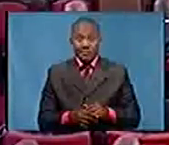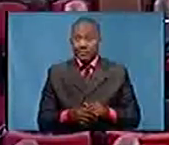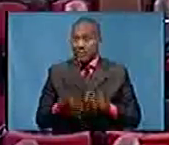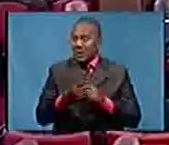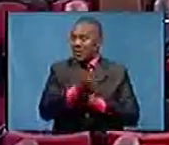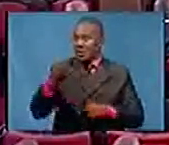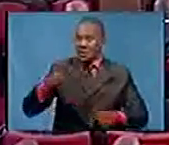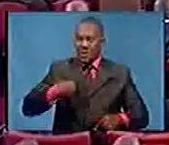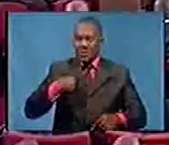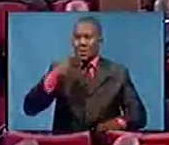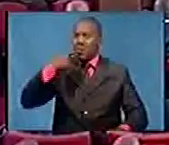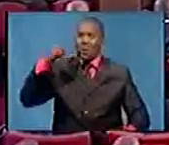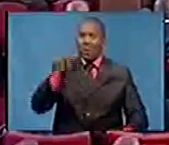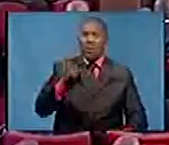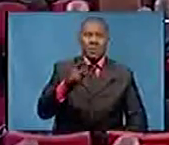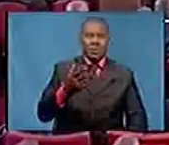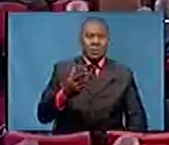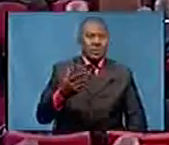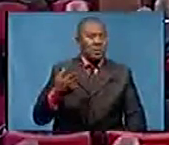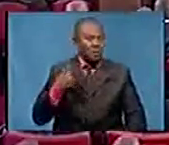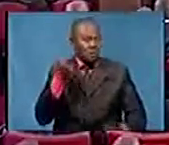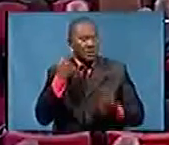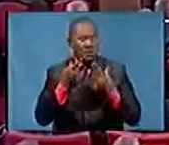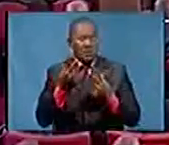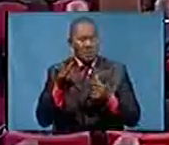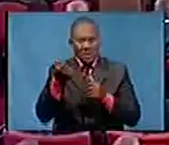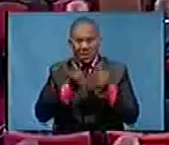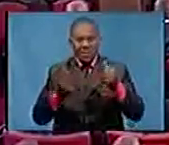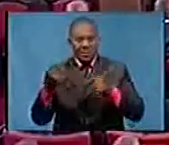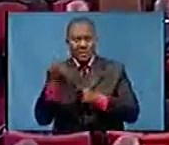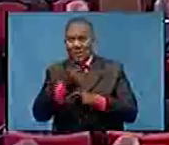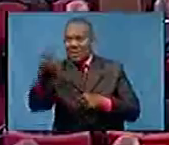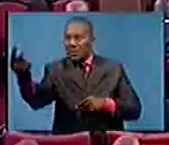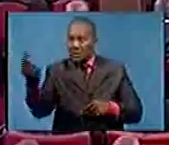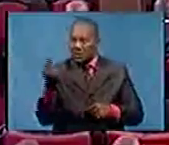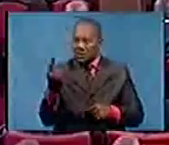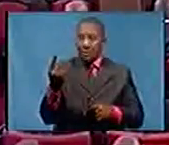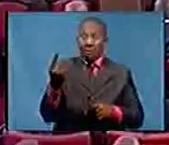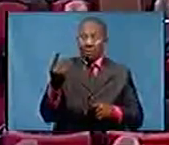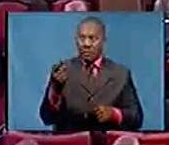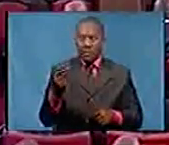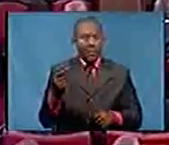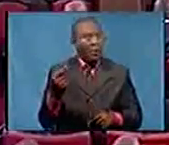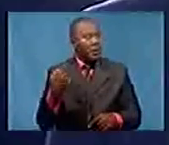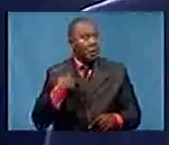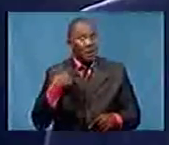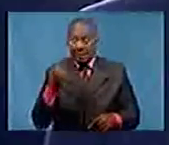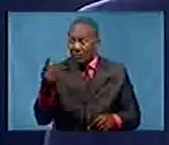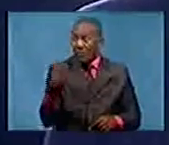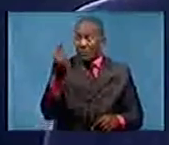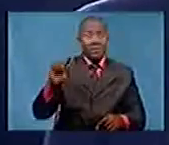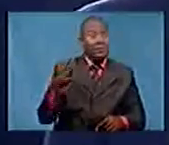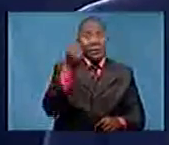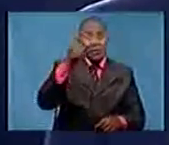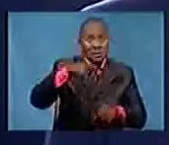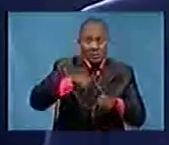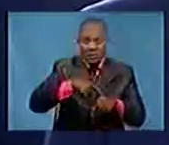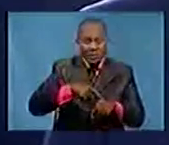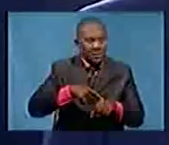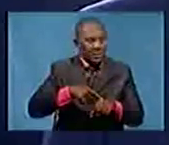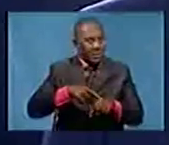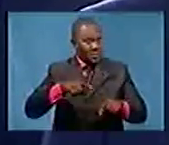him, and I find he has been coming to court every day. This is the first time I've seen this man, personally. But they say he has been